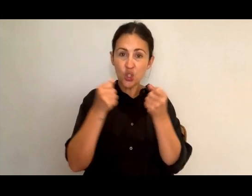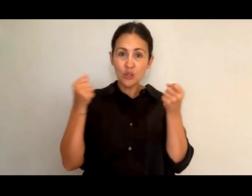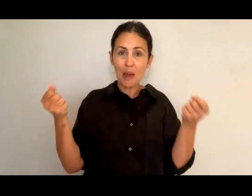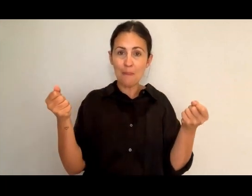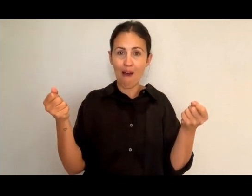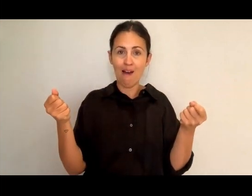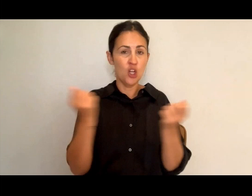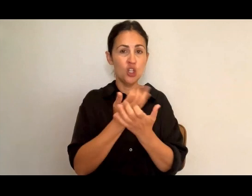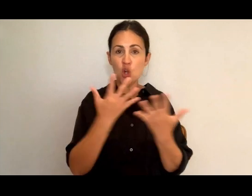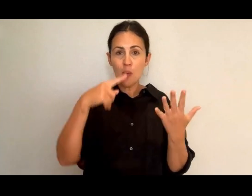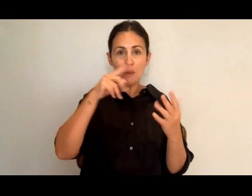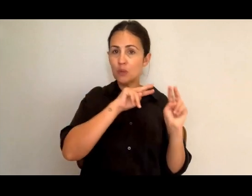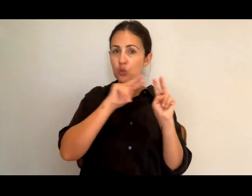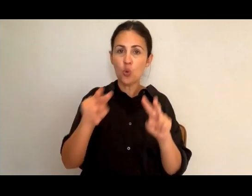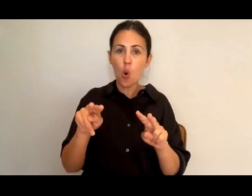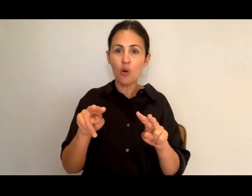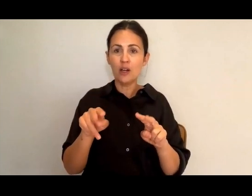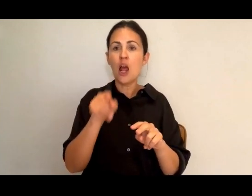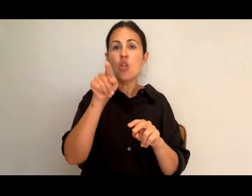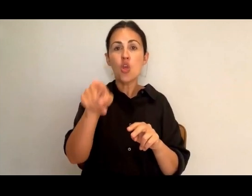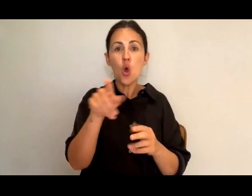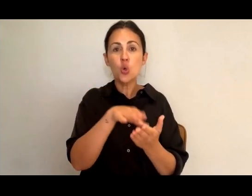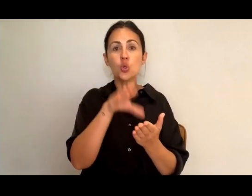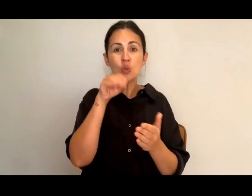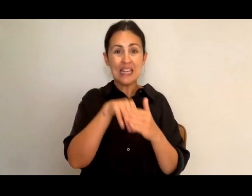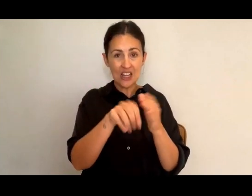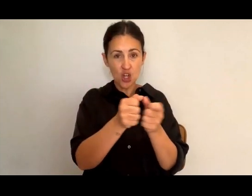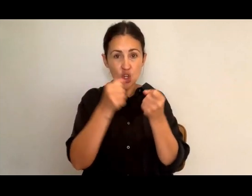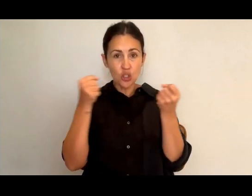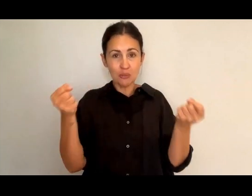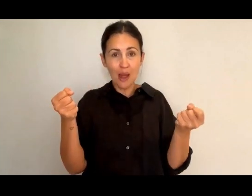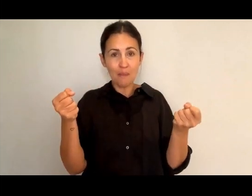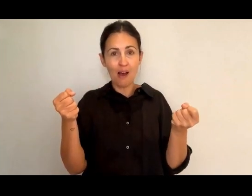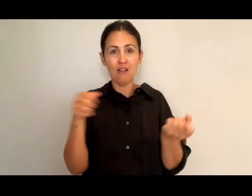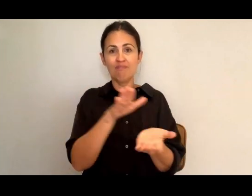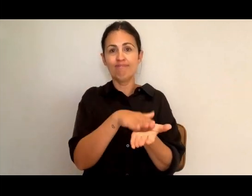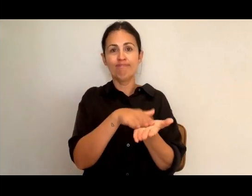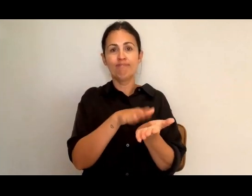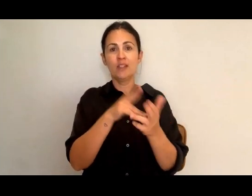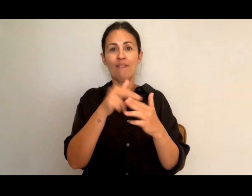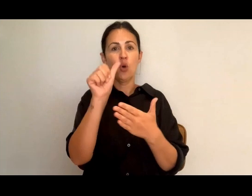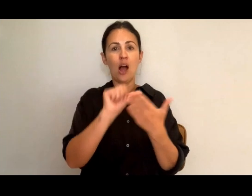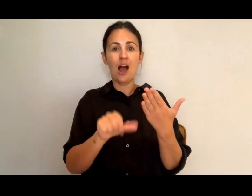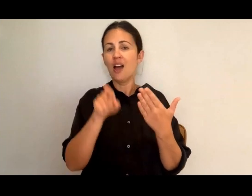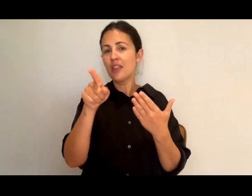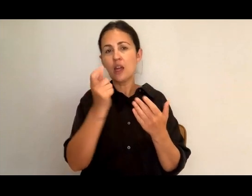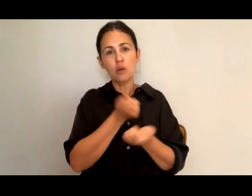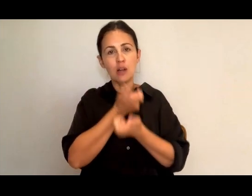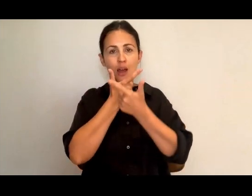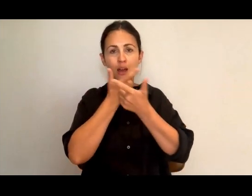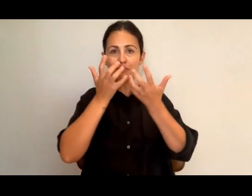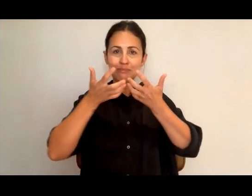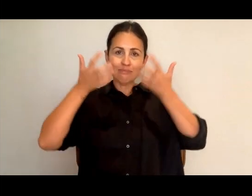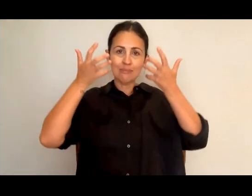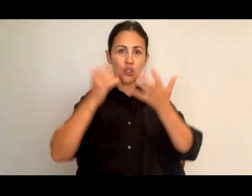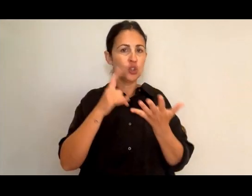those students to be in the newspaper, to be recognised for their artistic talent as a class, you can see the smiles on their faces speak for themselves. They came